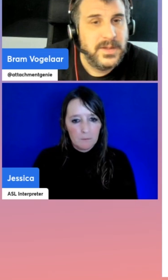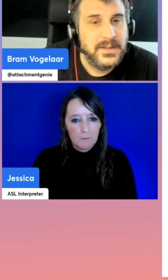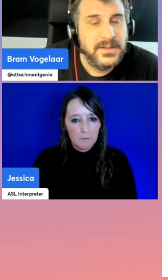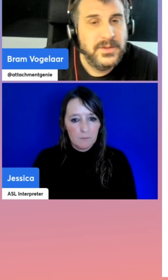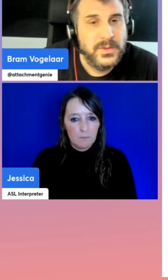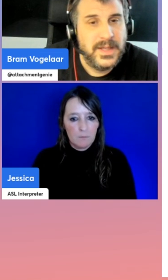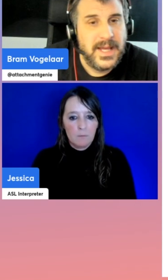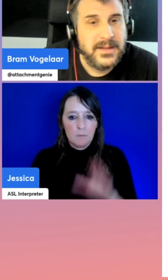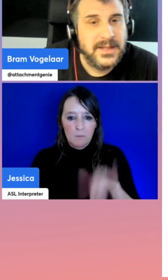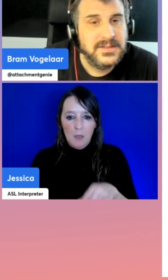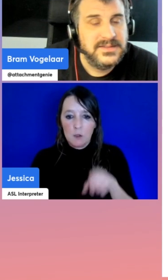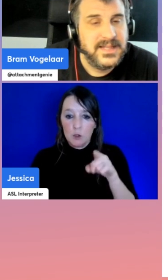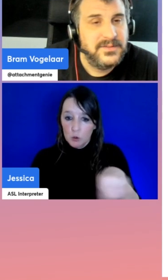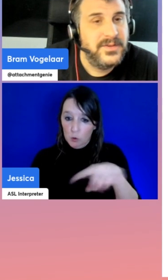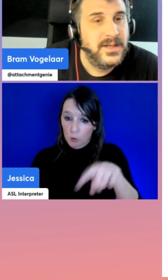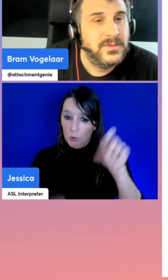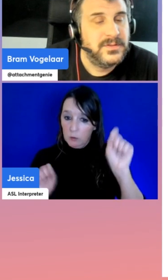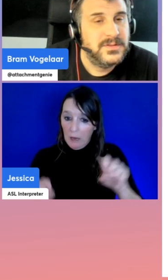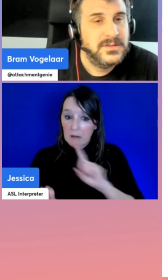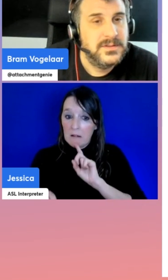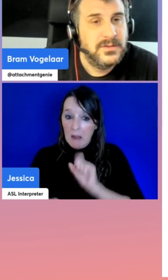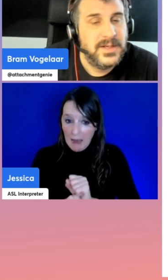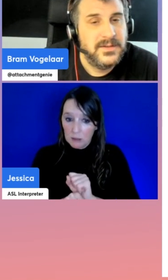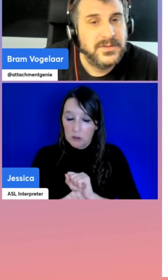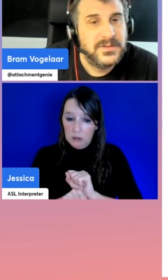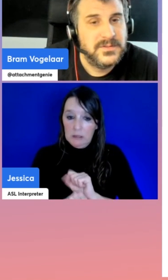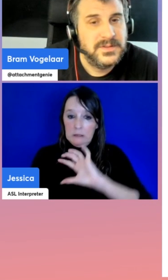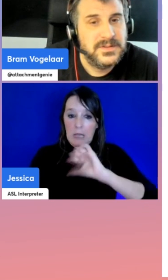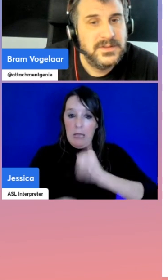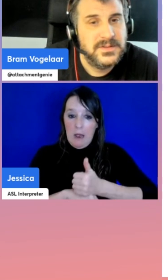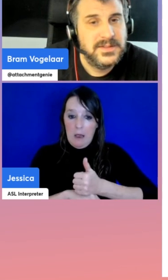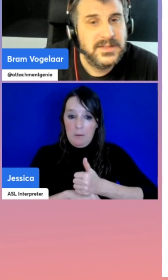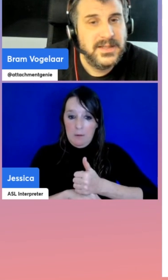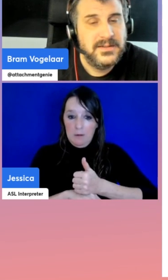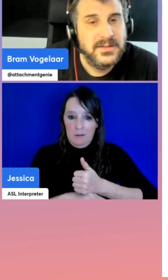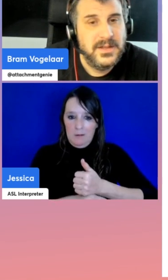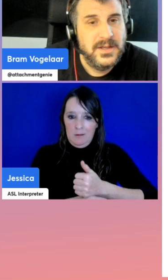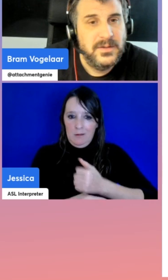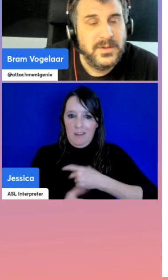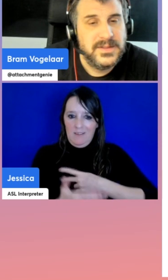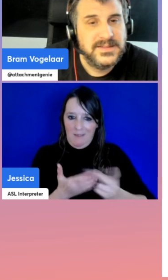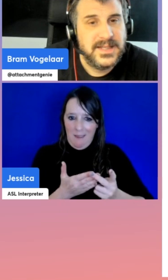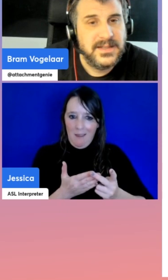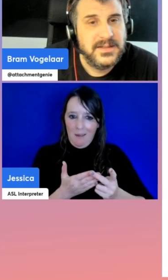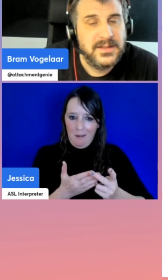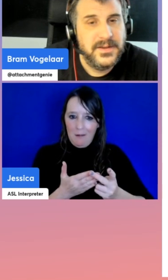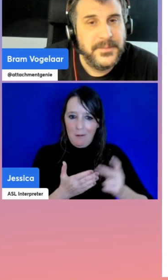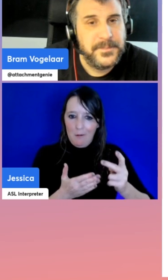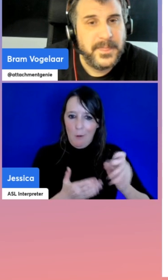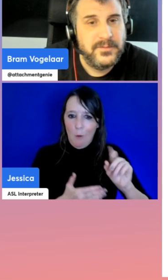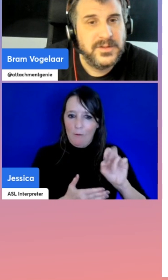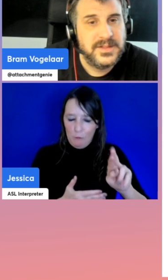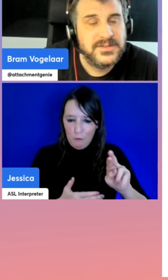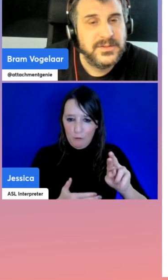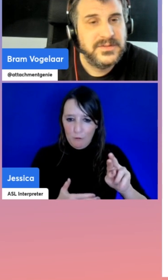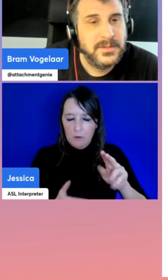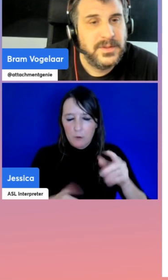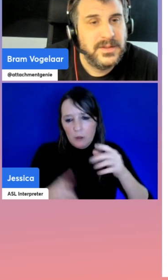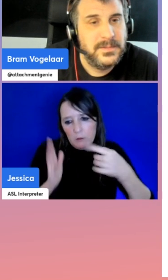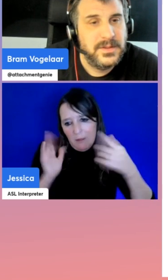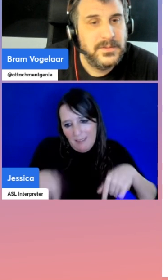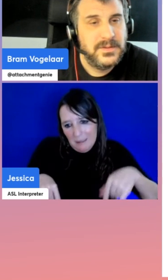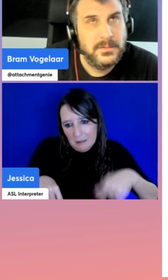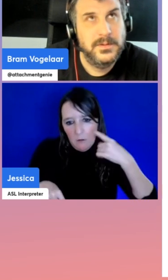way where you can actually set failovers already for services. So in this case, we're going to set for the